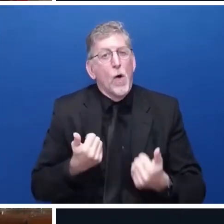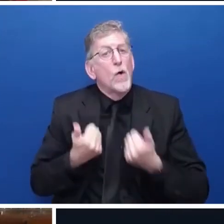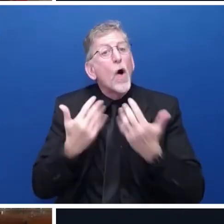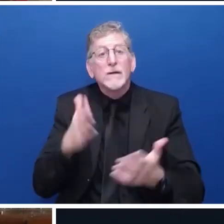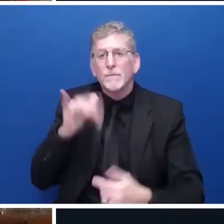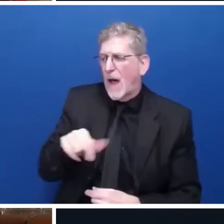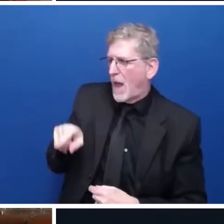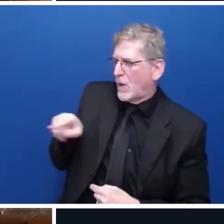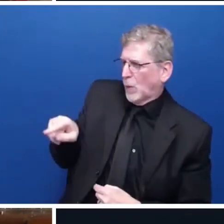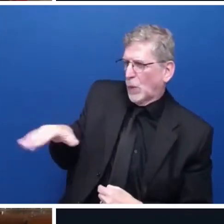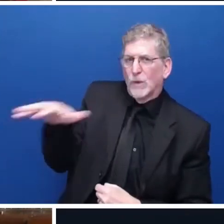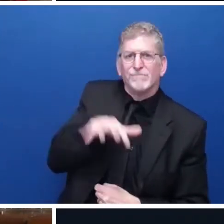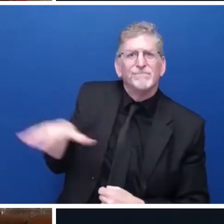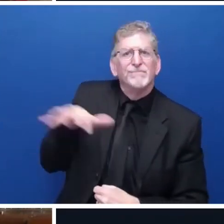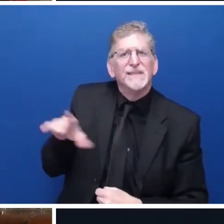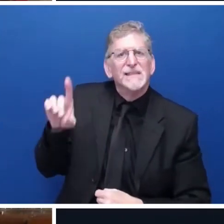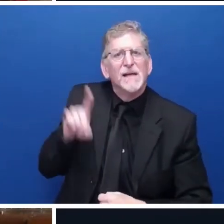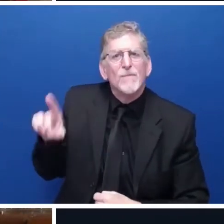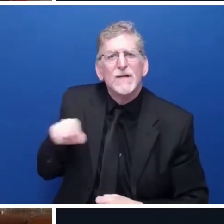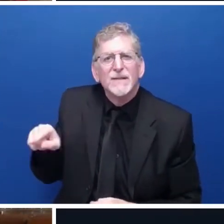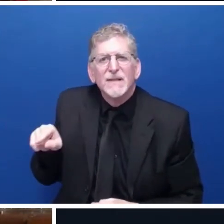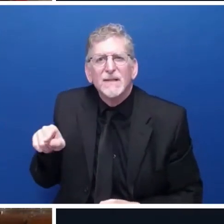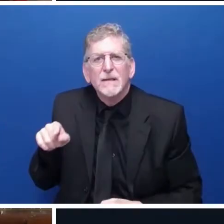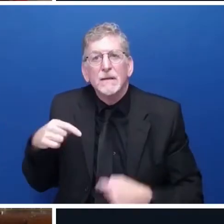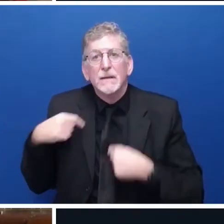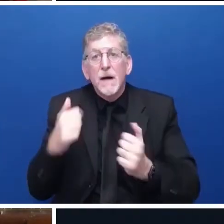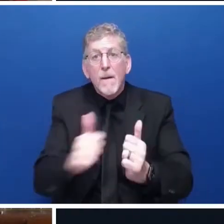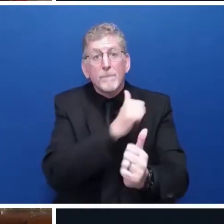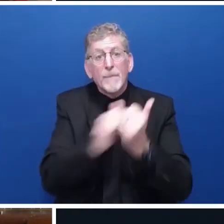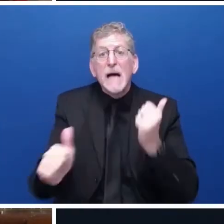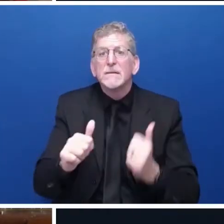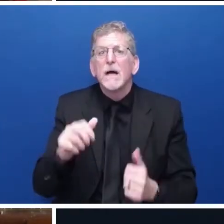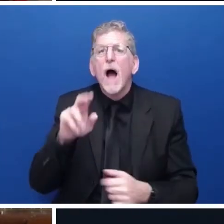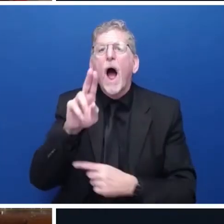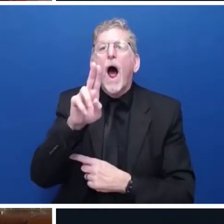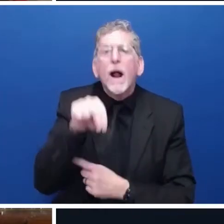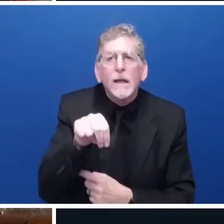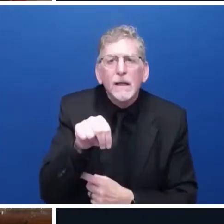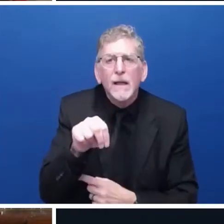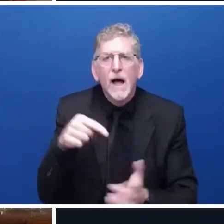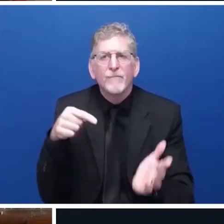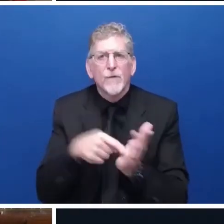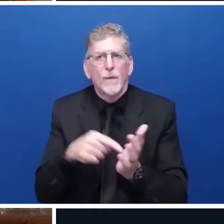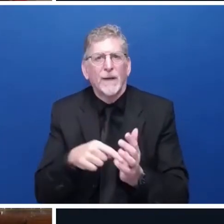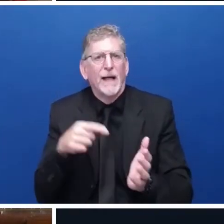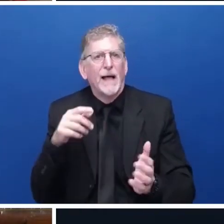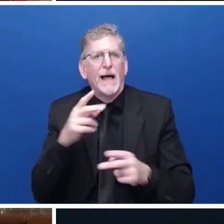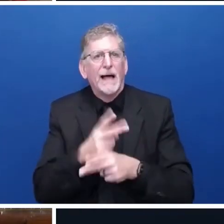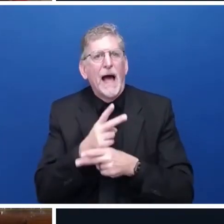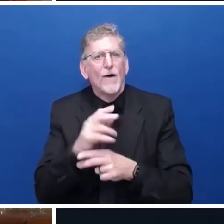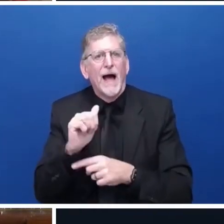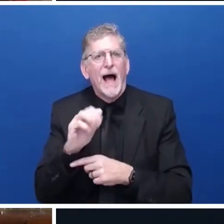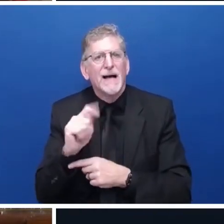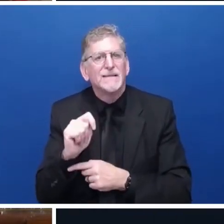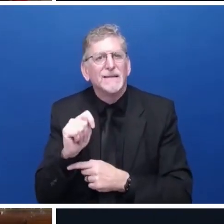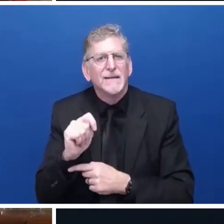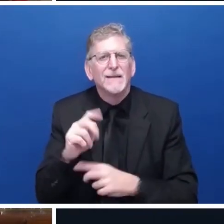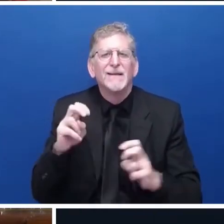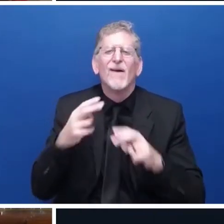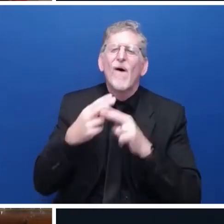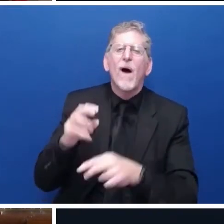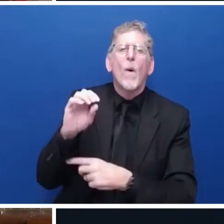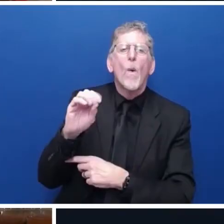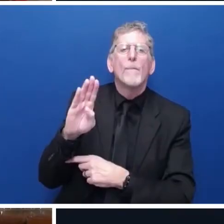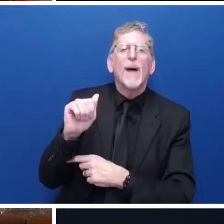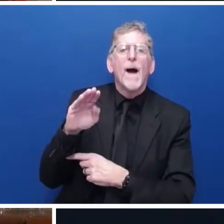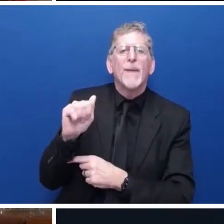of the Unaffordable Care Act, sometimes referred to as Obamacare, big insurance companies have gotten rich. It was meant for the